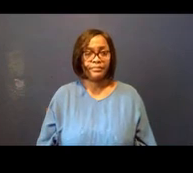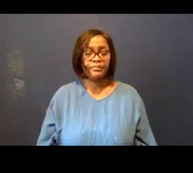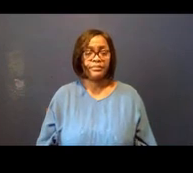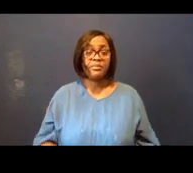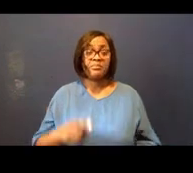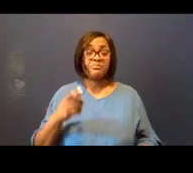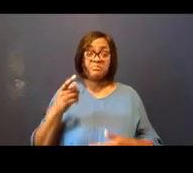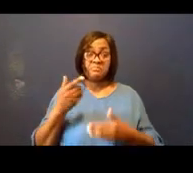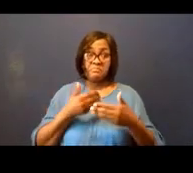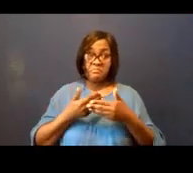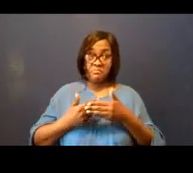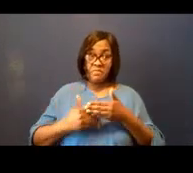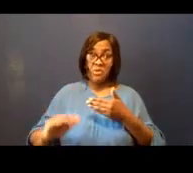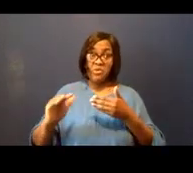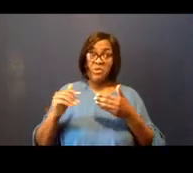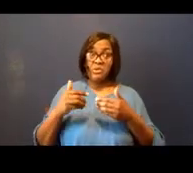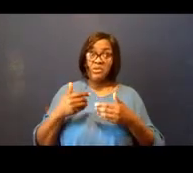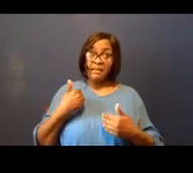because